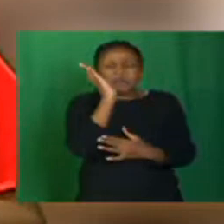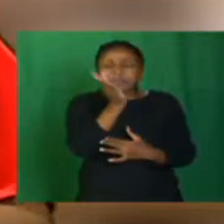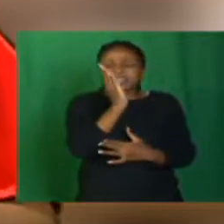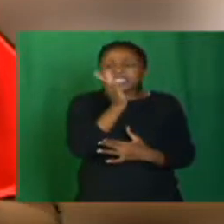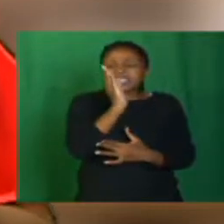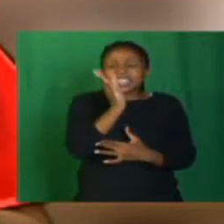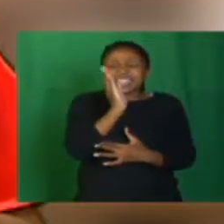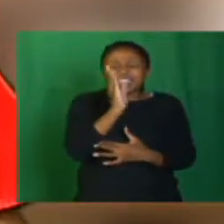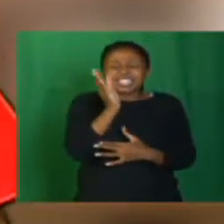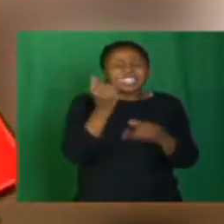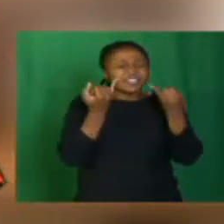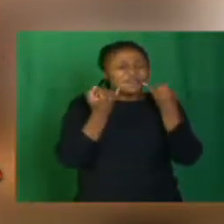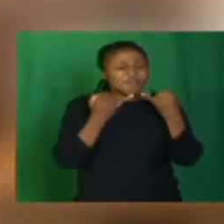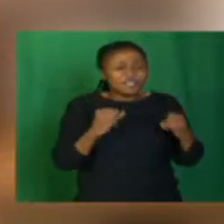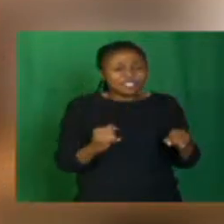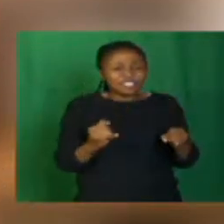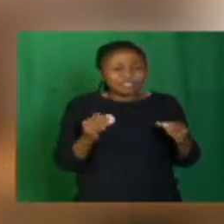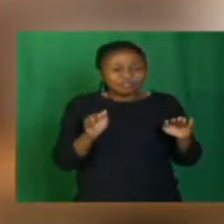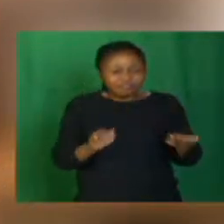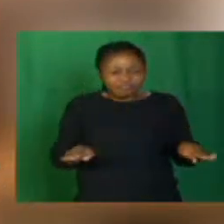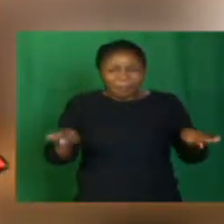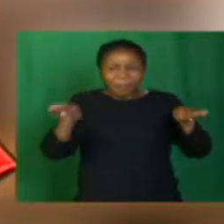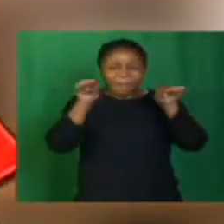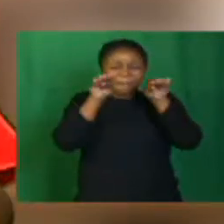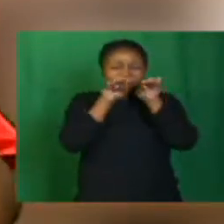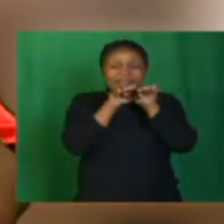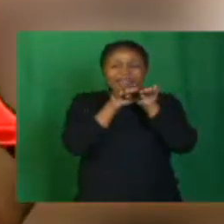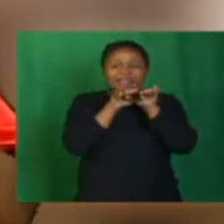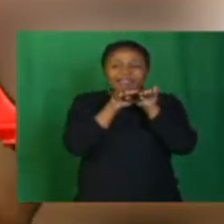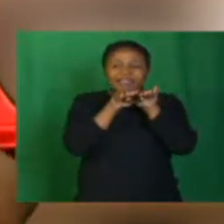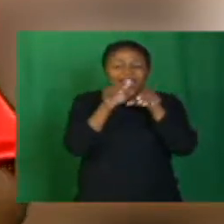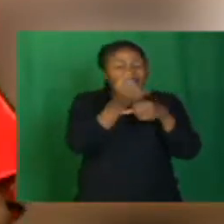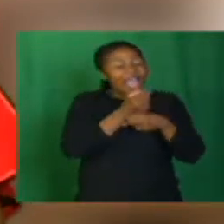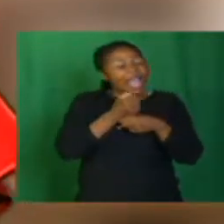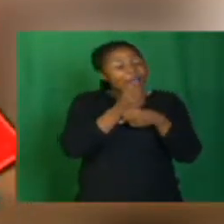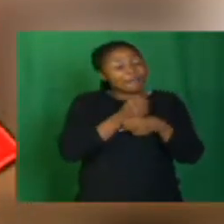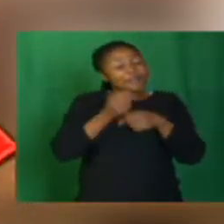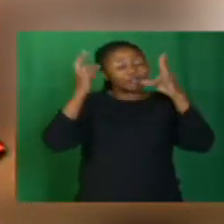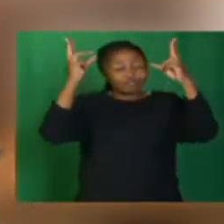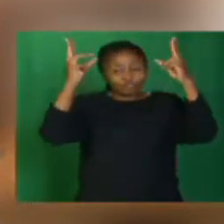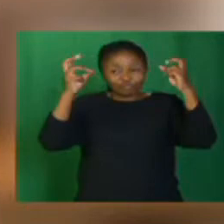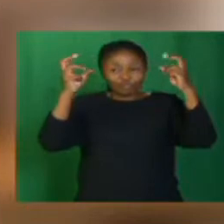issue. I will repeat that, dear Lena. In discursive essay